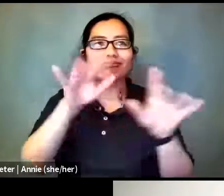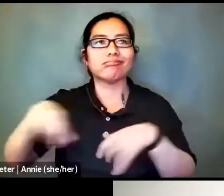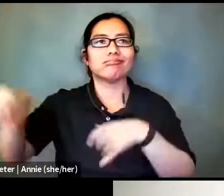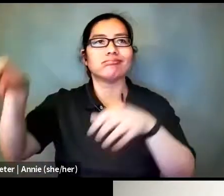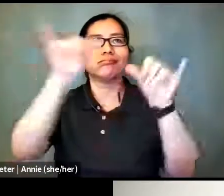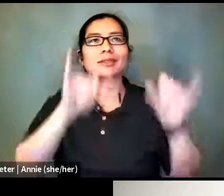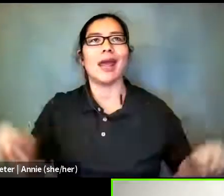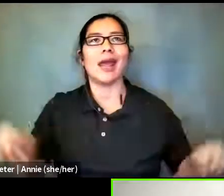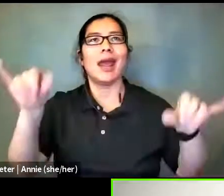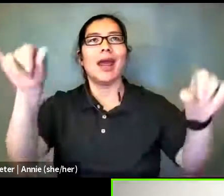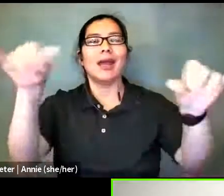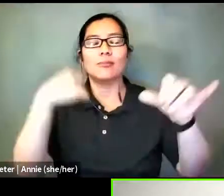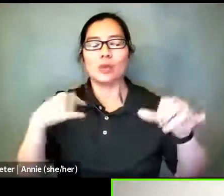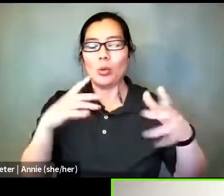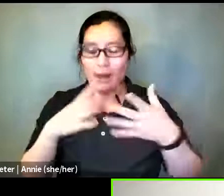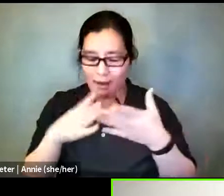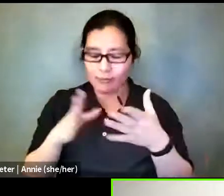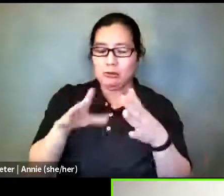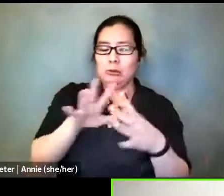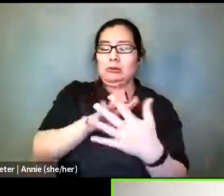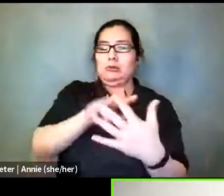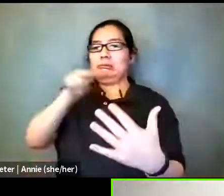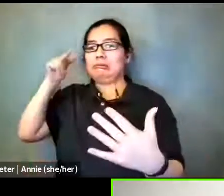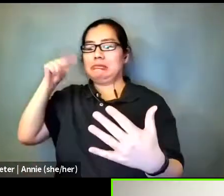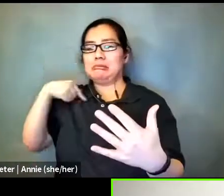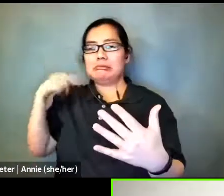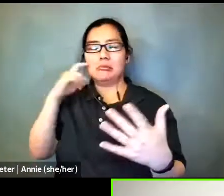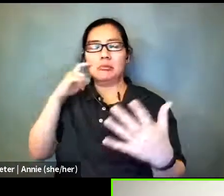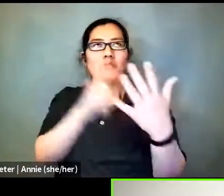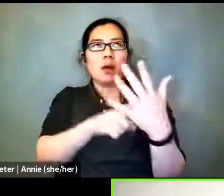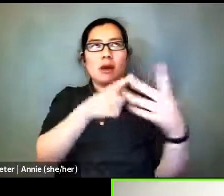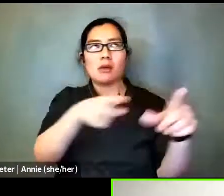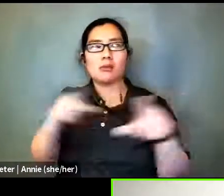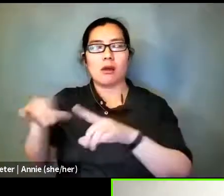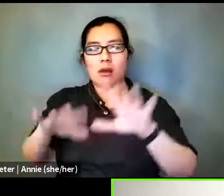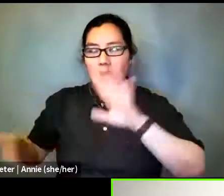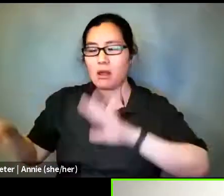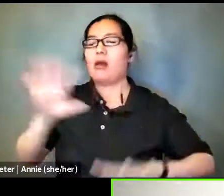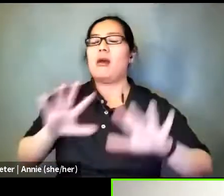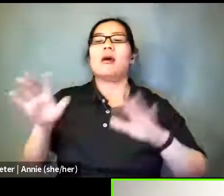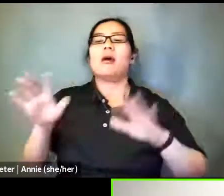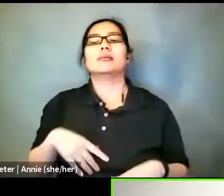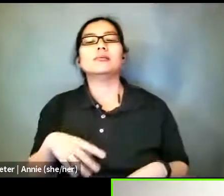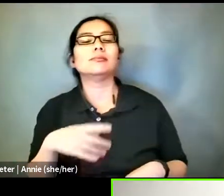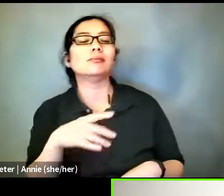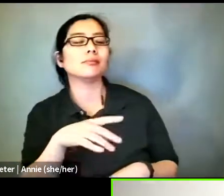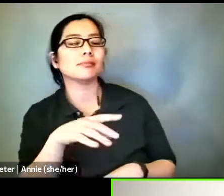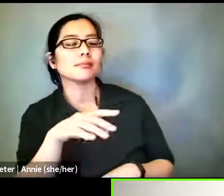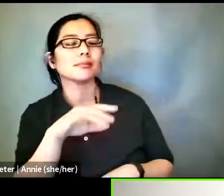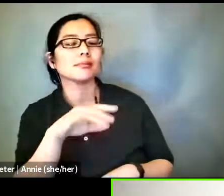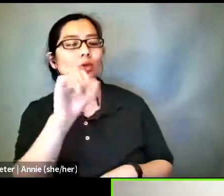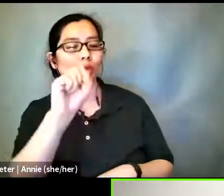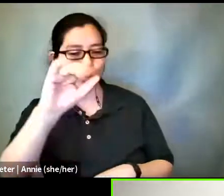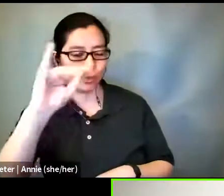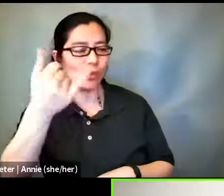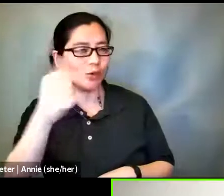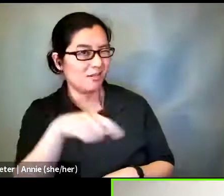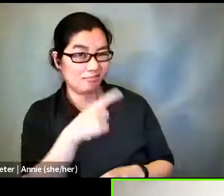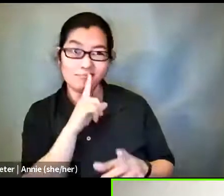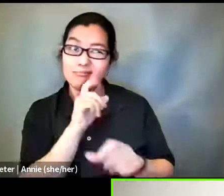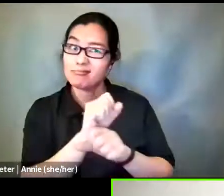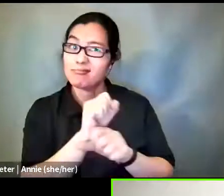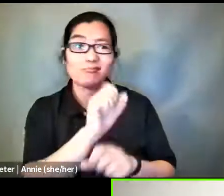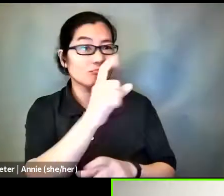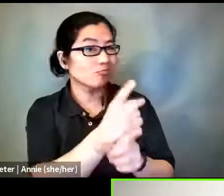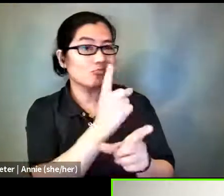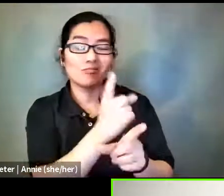it. Yeah, and absolutely. learn about it. Yeah, Absolutely. It's difficult, but I think it's probably the